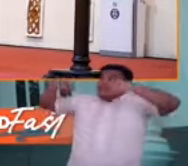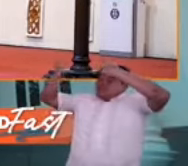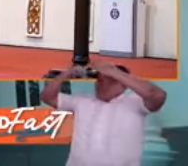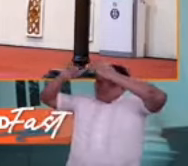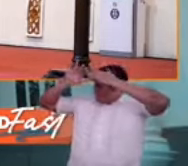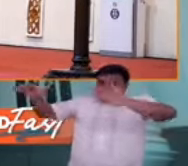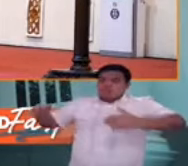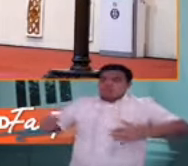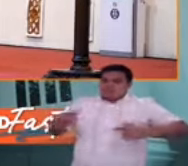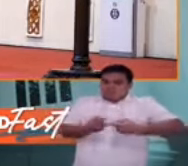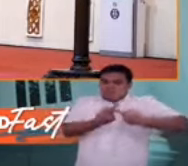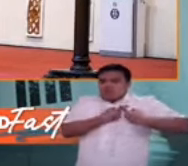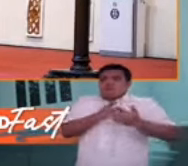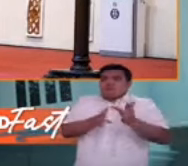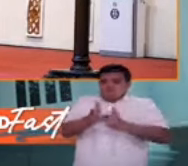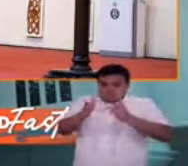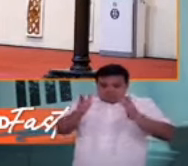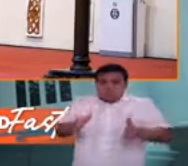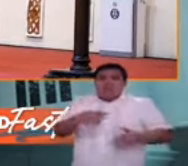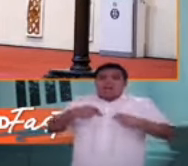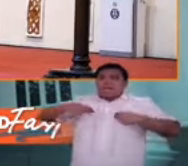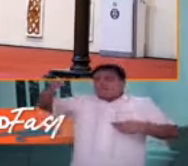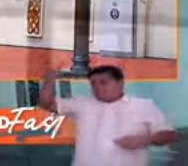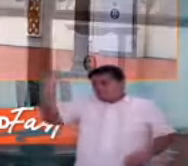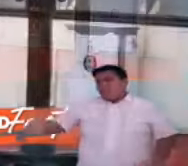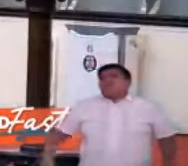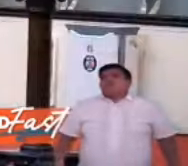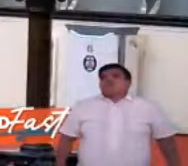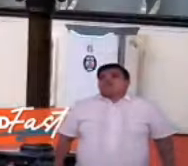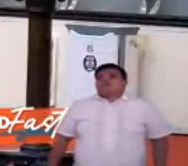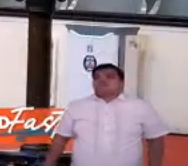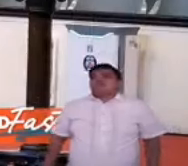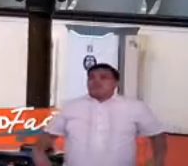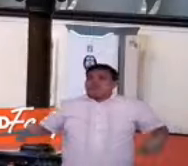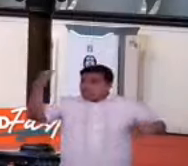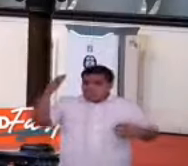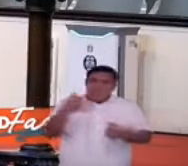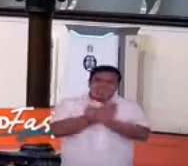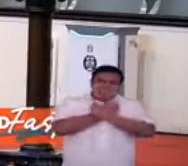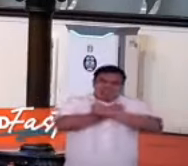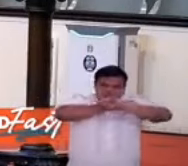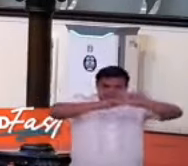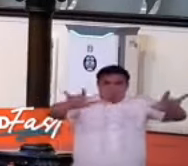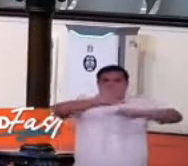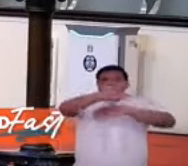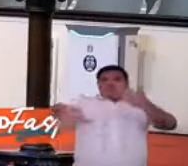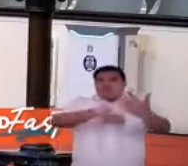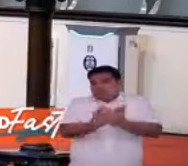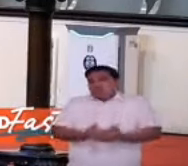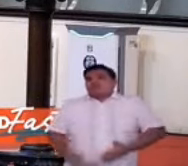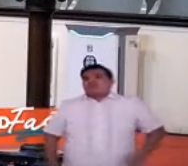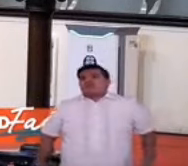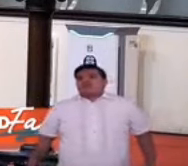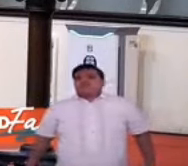children come to Christ and know that there is a God and that God loves us so much.